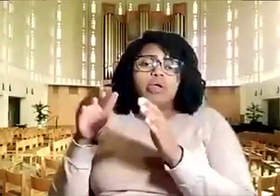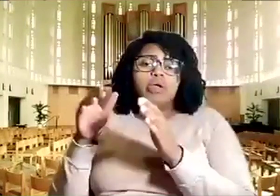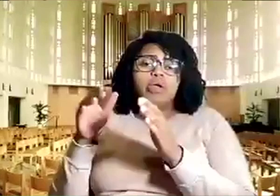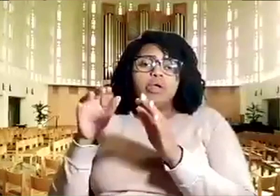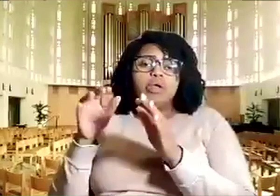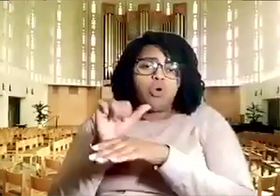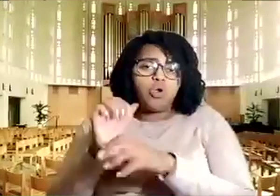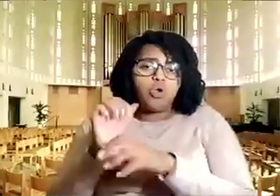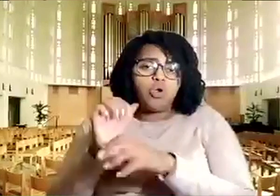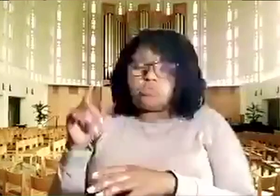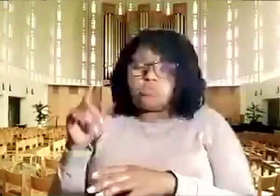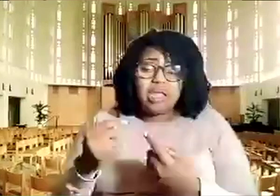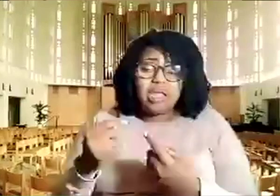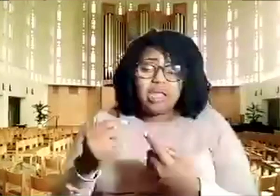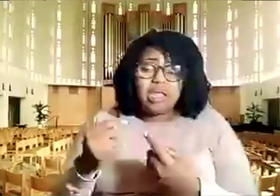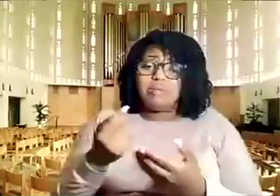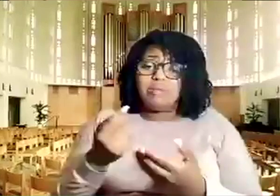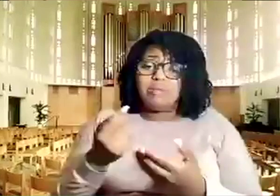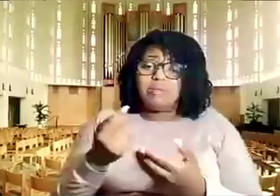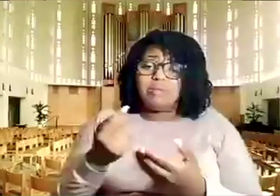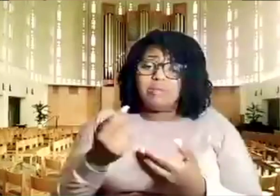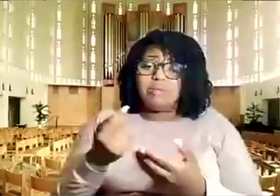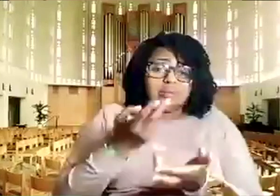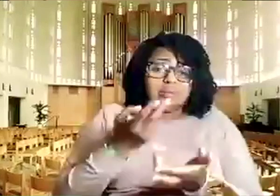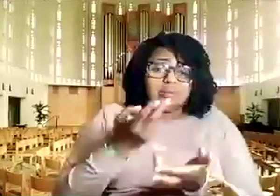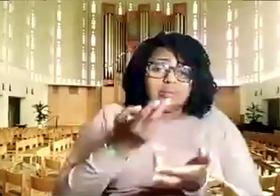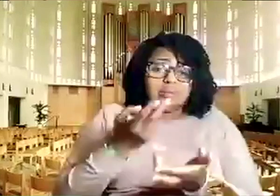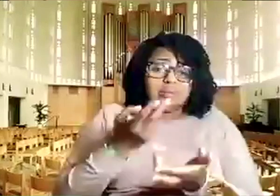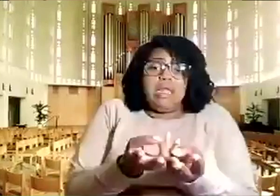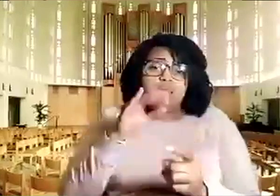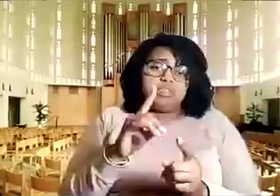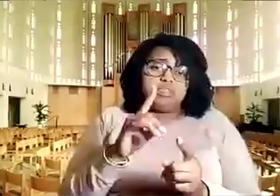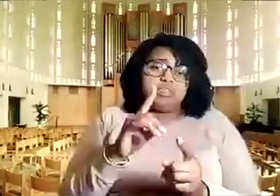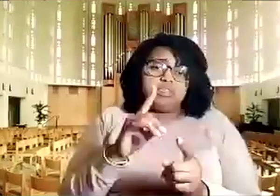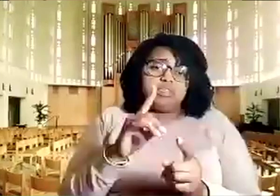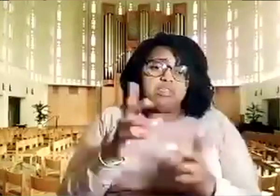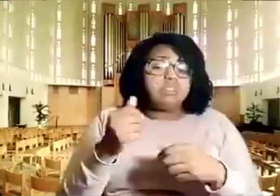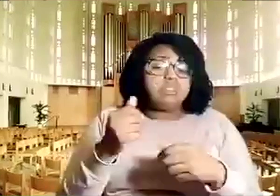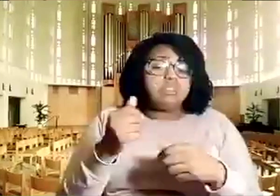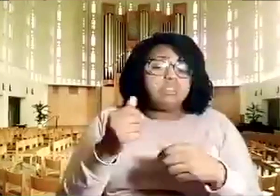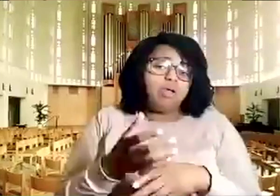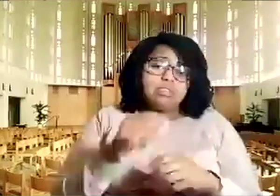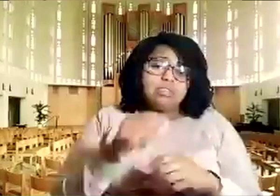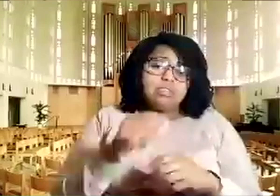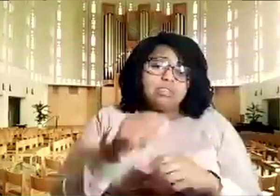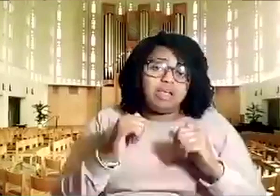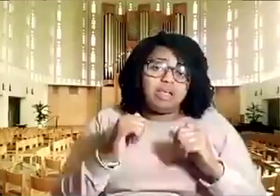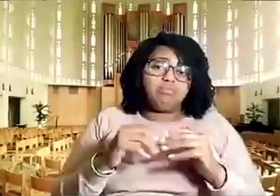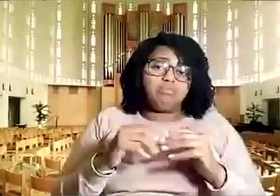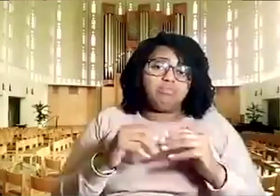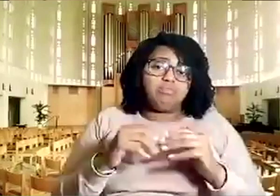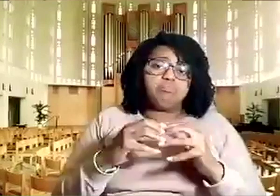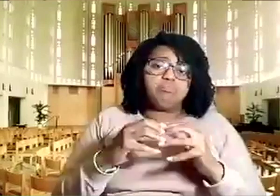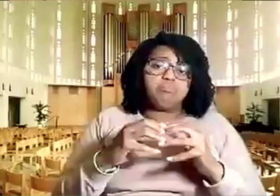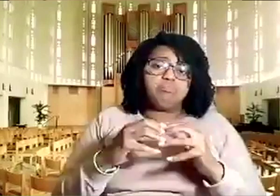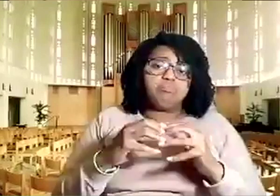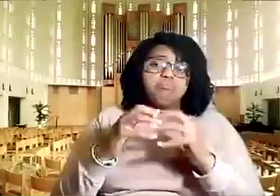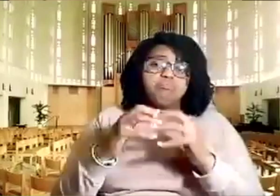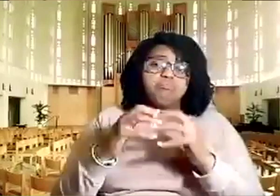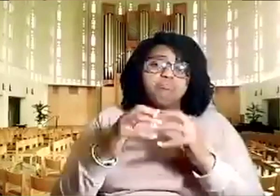the purposes of many. See, folks didn't want David to die yet because there were still things to